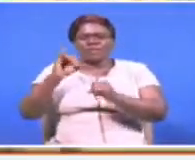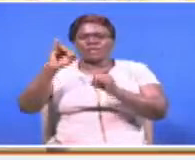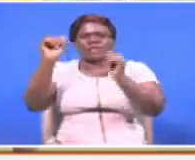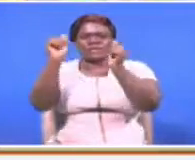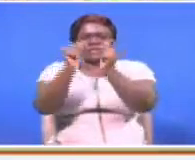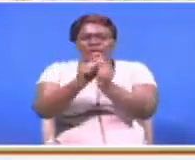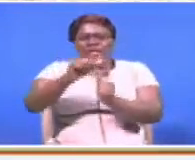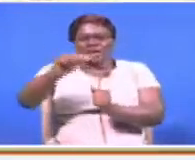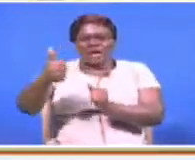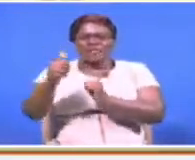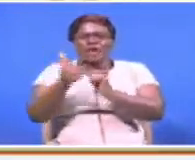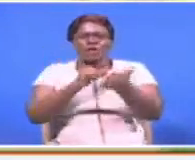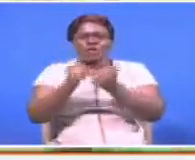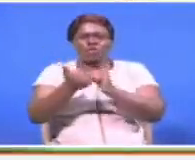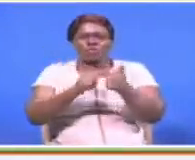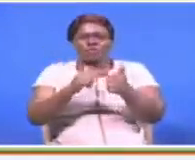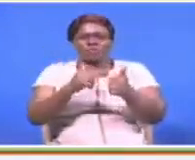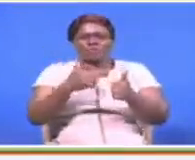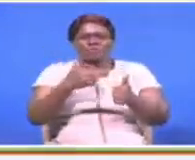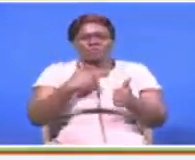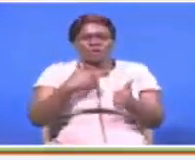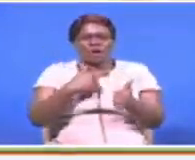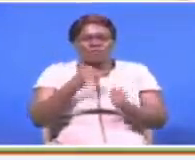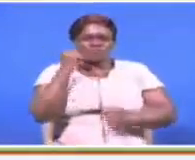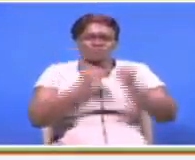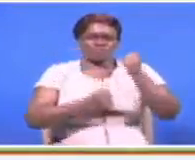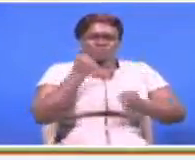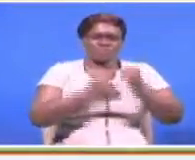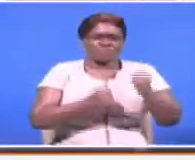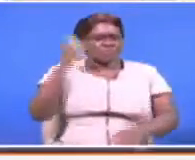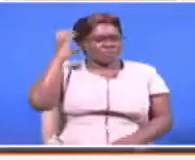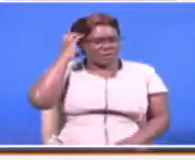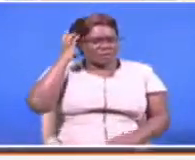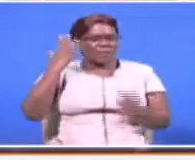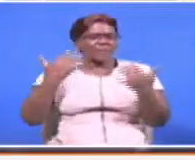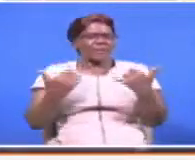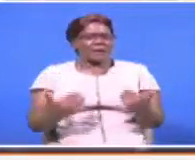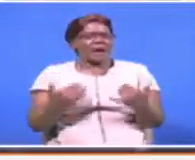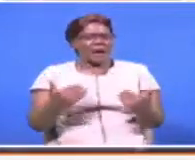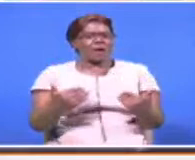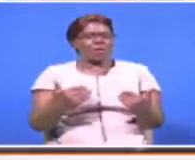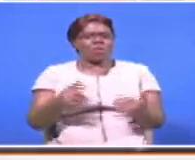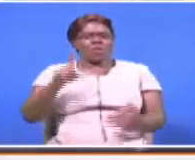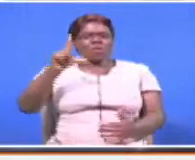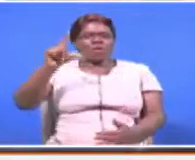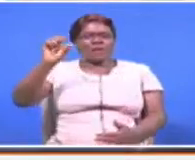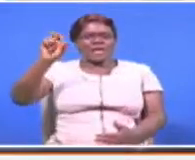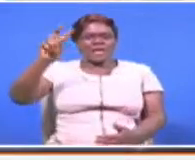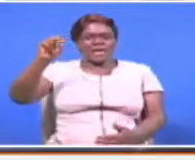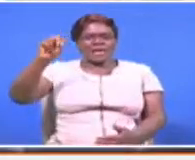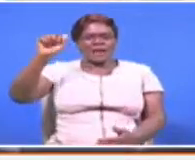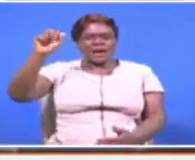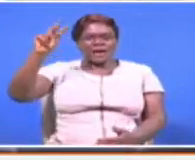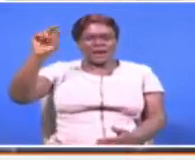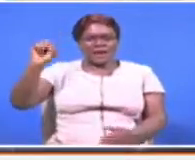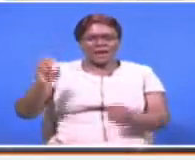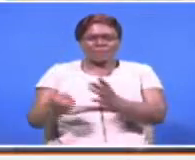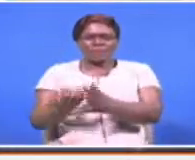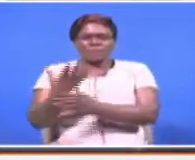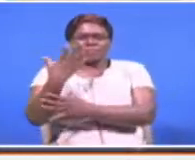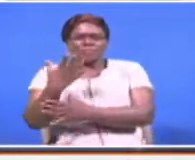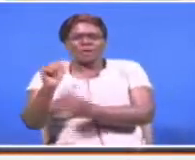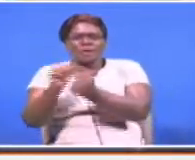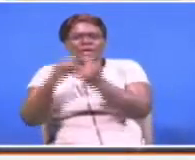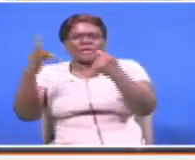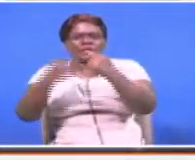and others competing to be the athletics academies. Already, Lenana High School, we've developed an